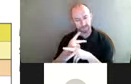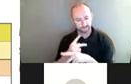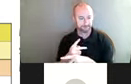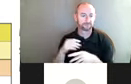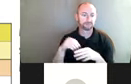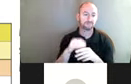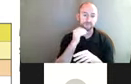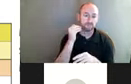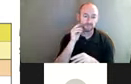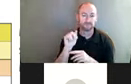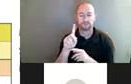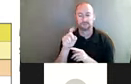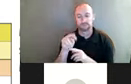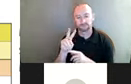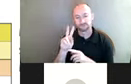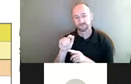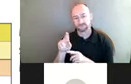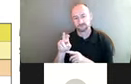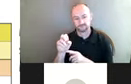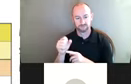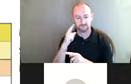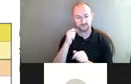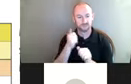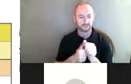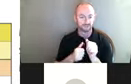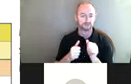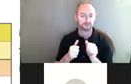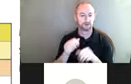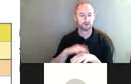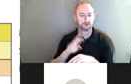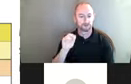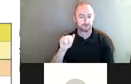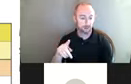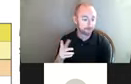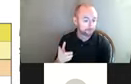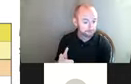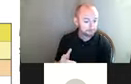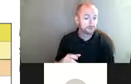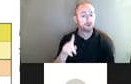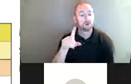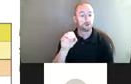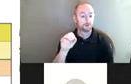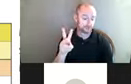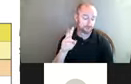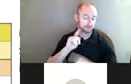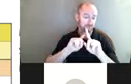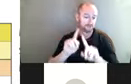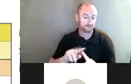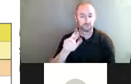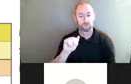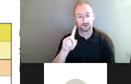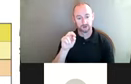in-home radon values for each of the formations on the map. And we ended up with 106 different